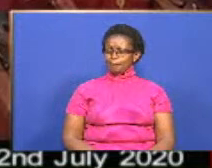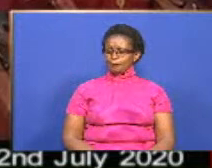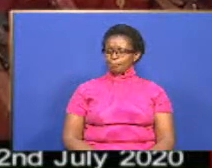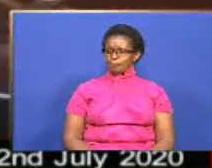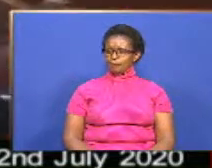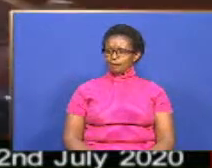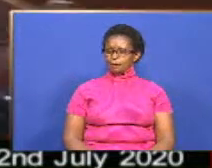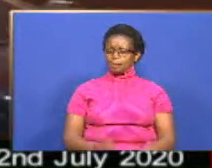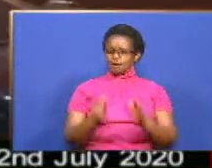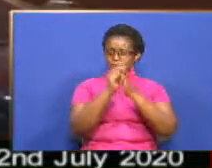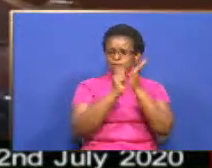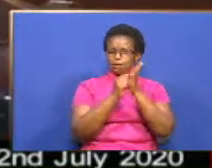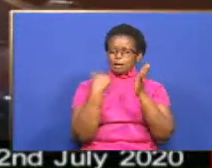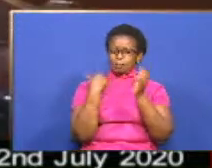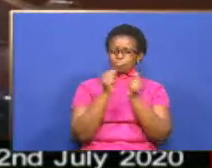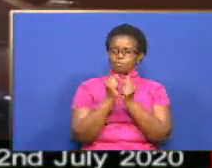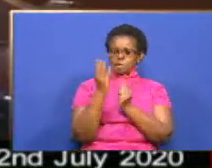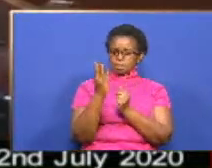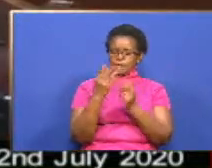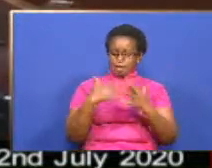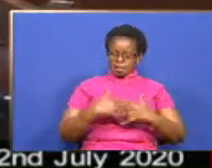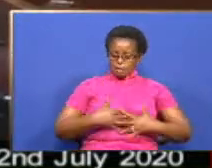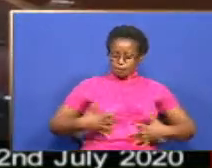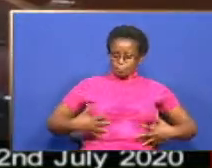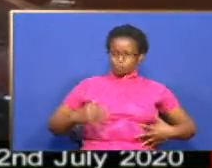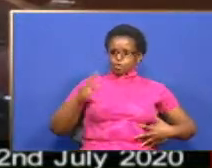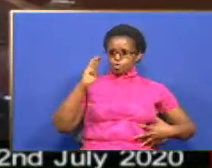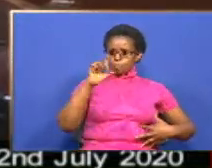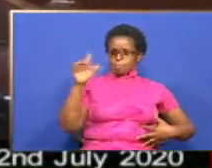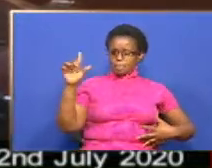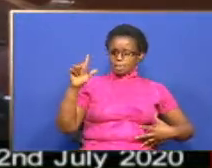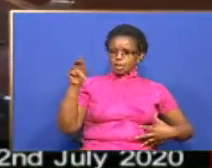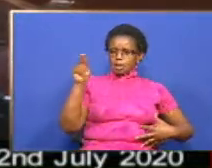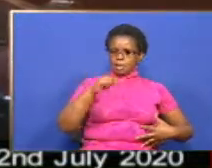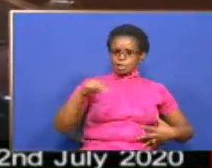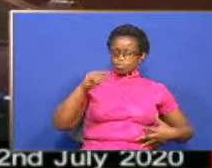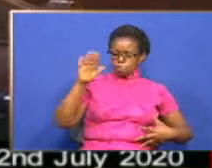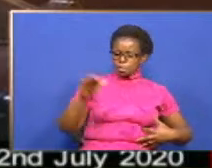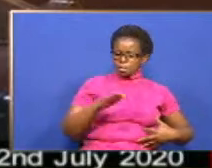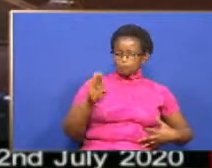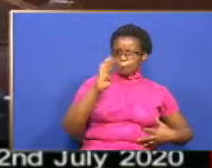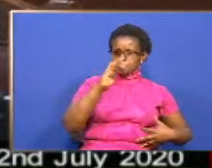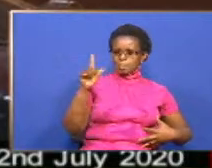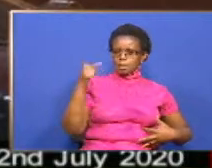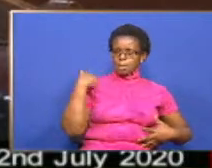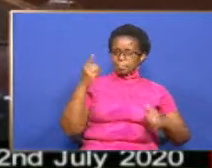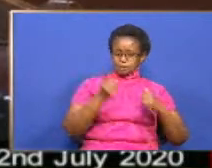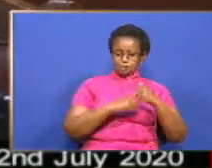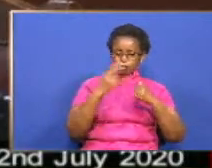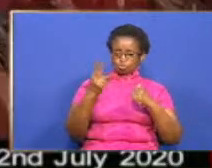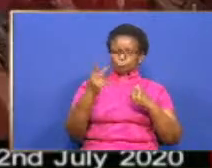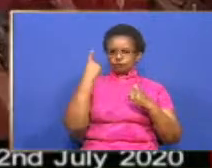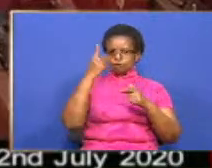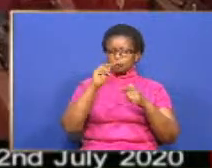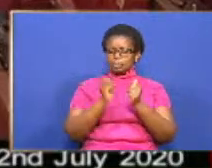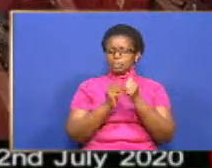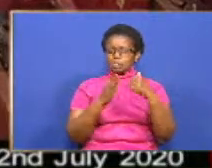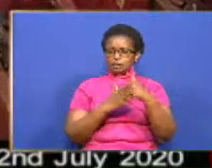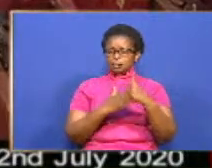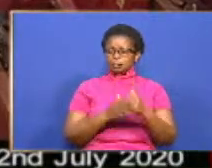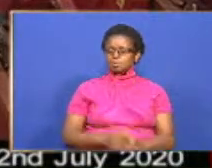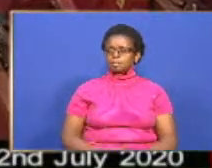Order number 14, the Refugee Bill, National Assembly Bill number 62 of 2019, second reading.